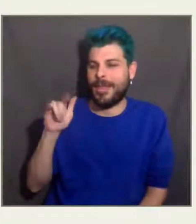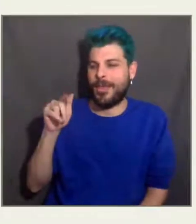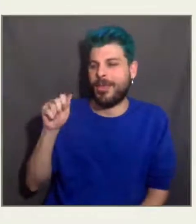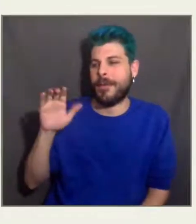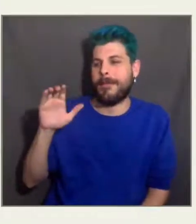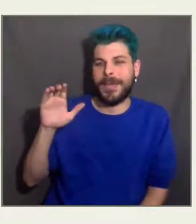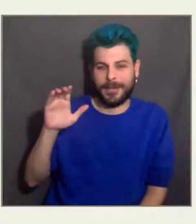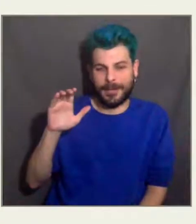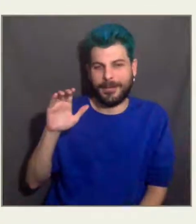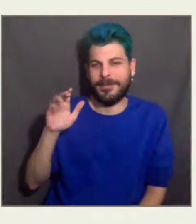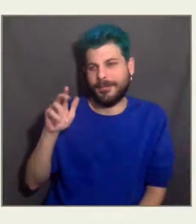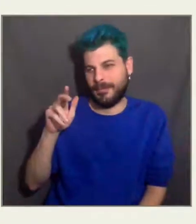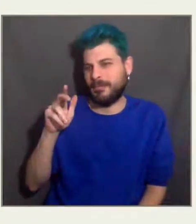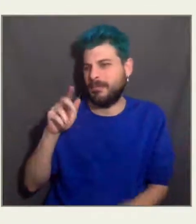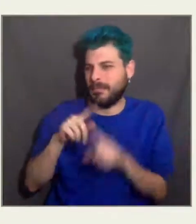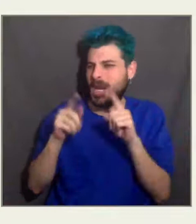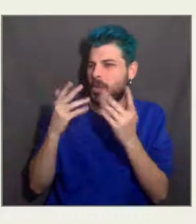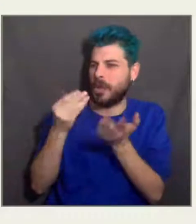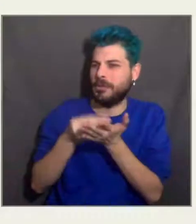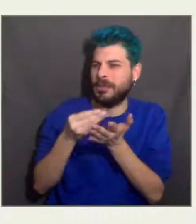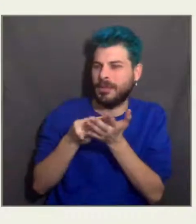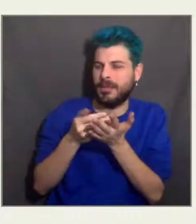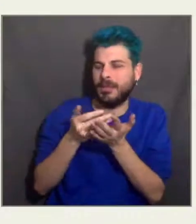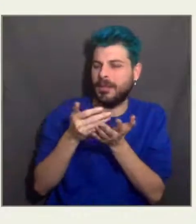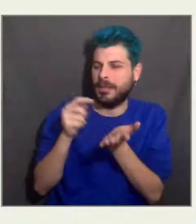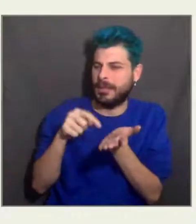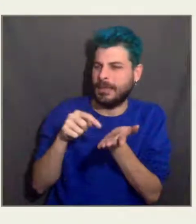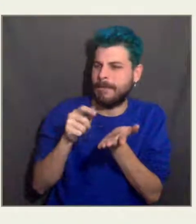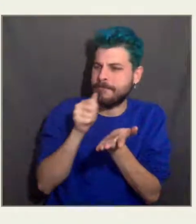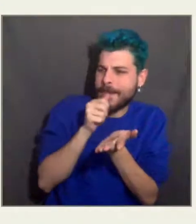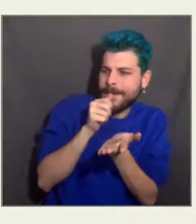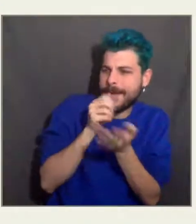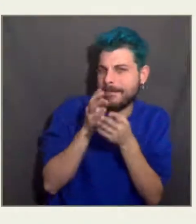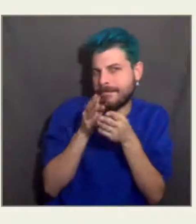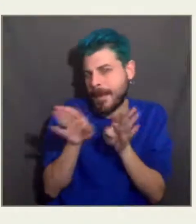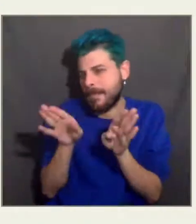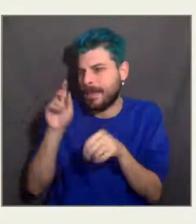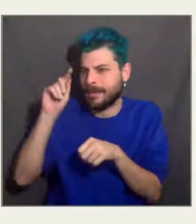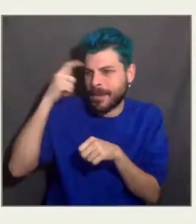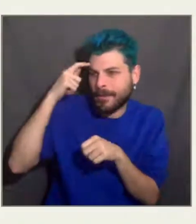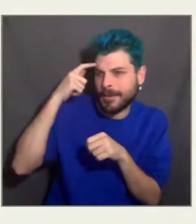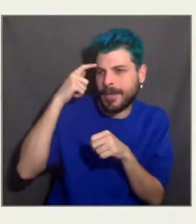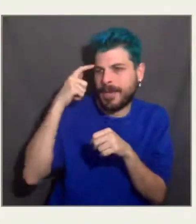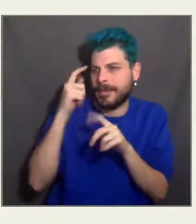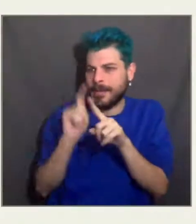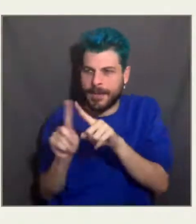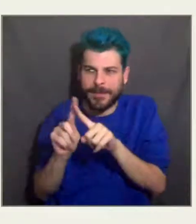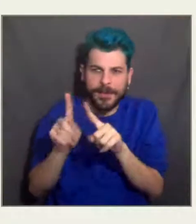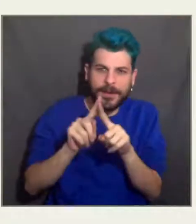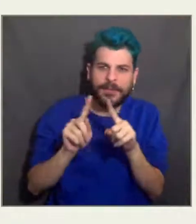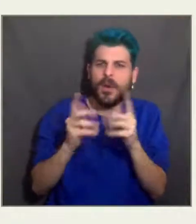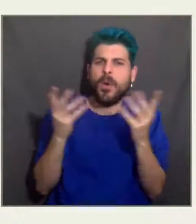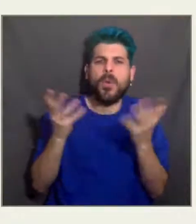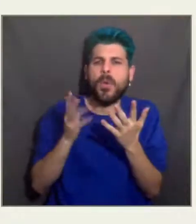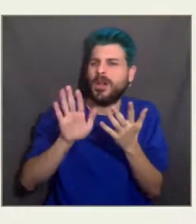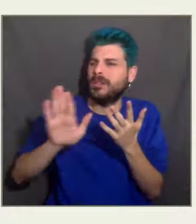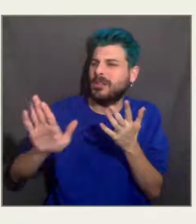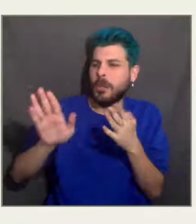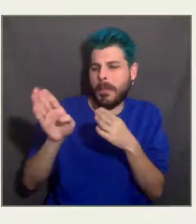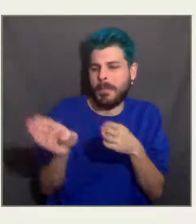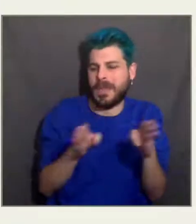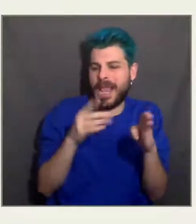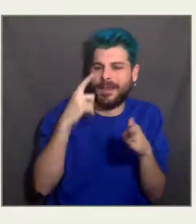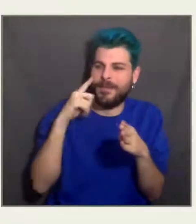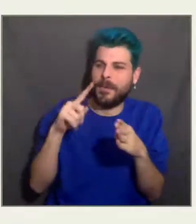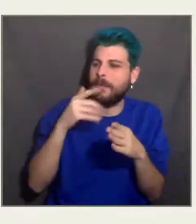private dollars. What is the best use of those buckets of dollars with respect, again, to